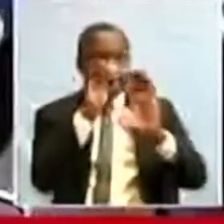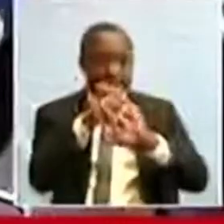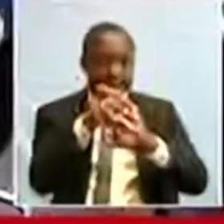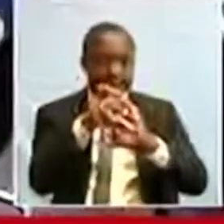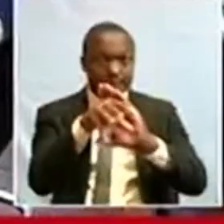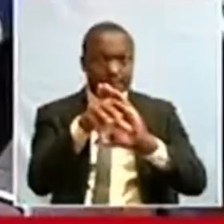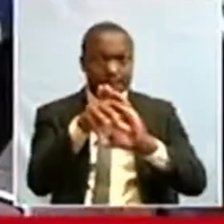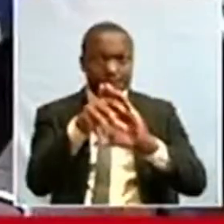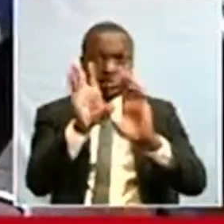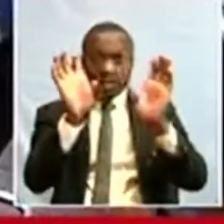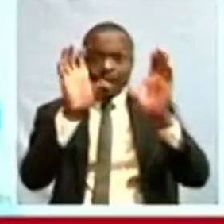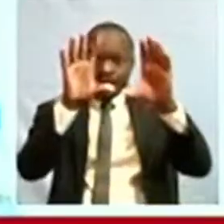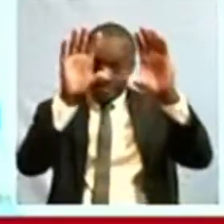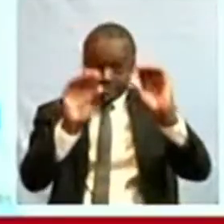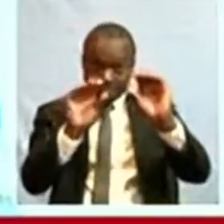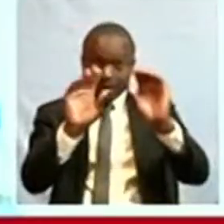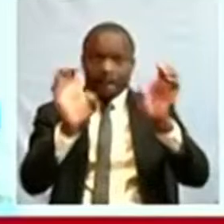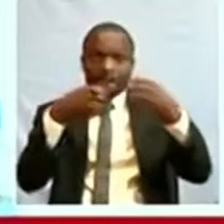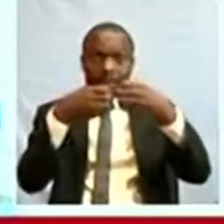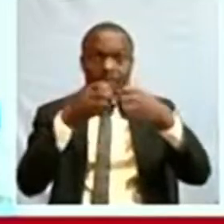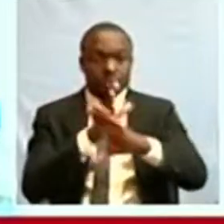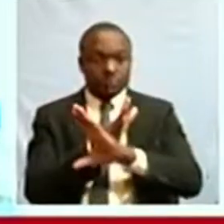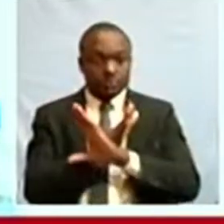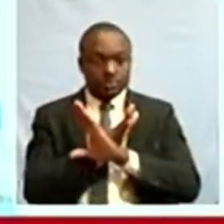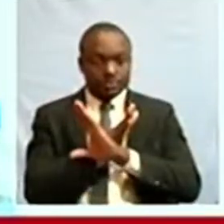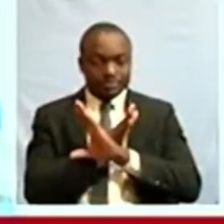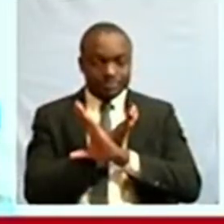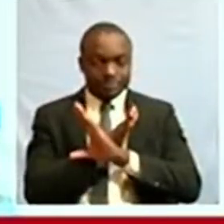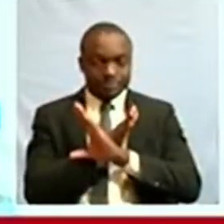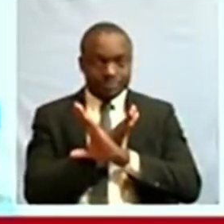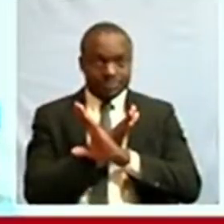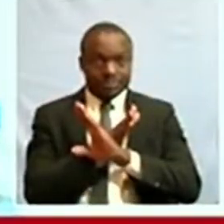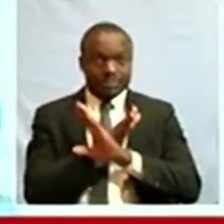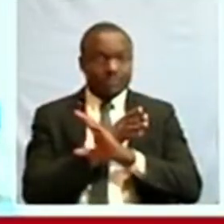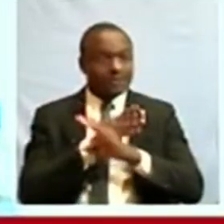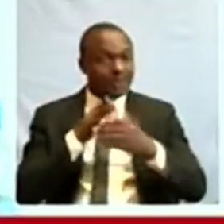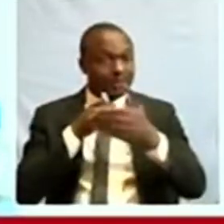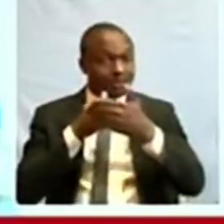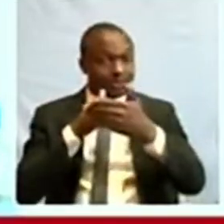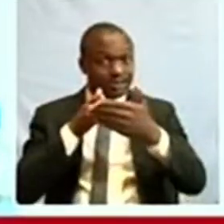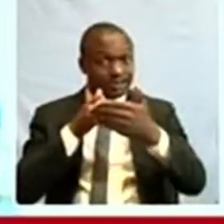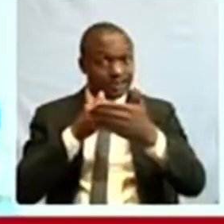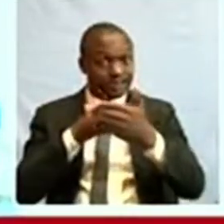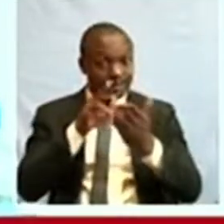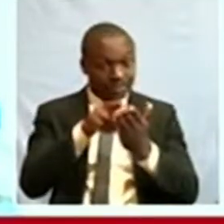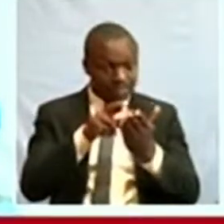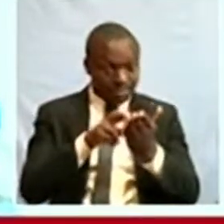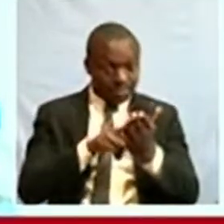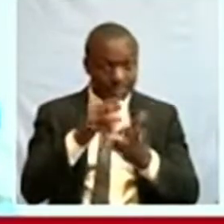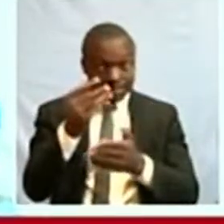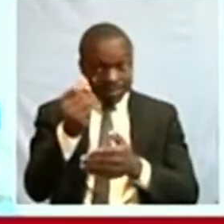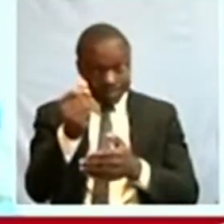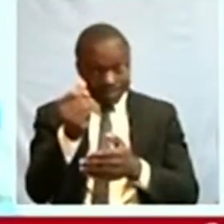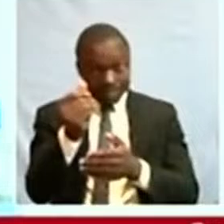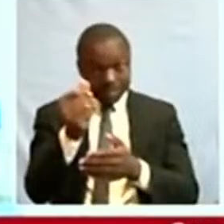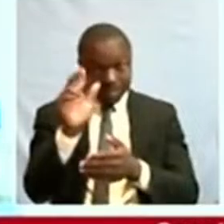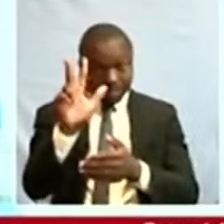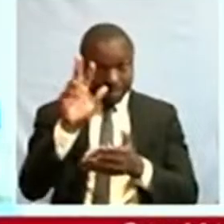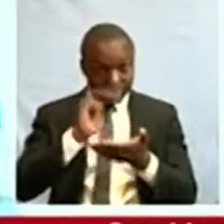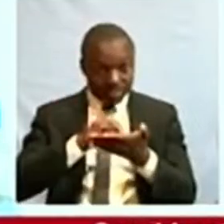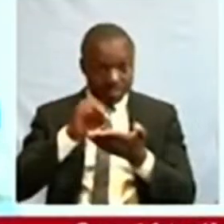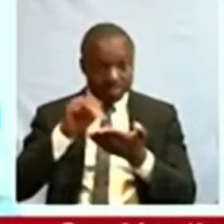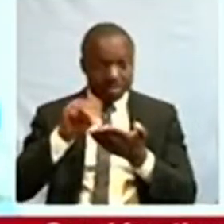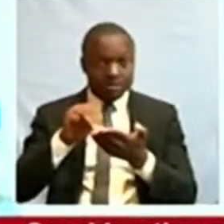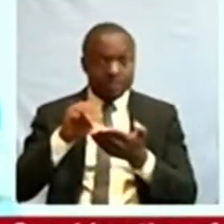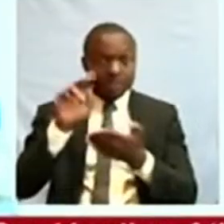treasury account at the Bank of Zambia. Contrary to the regulation, amounts totaling